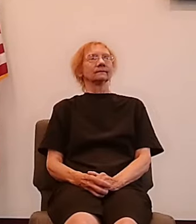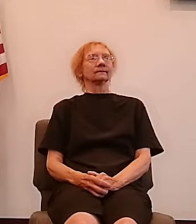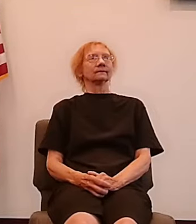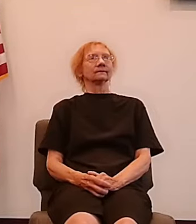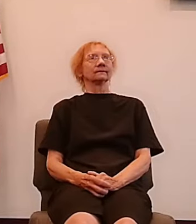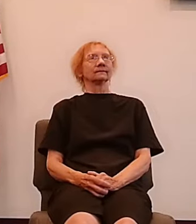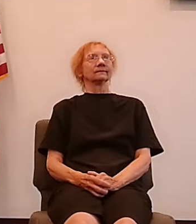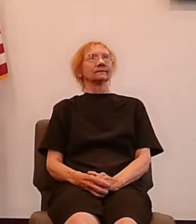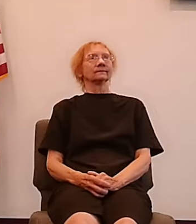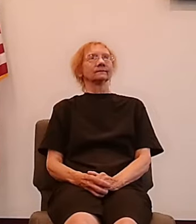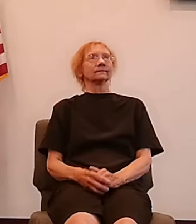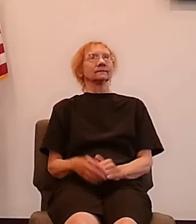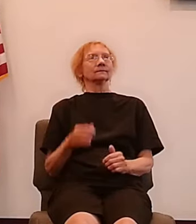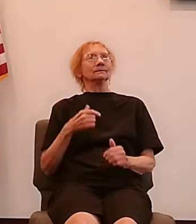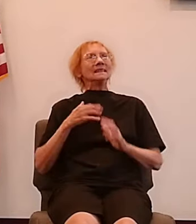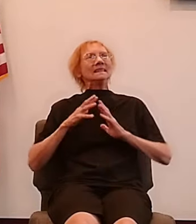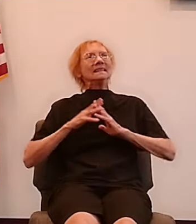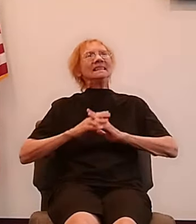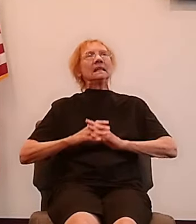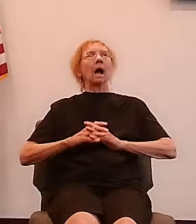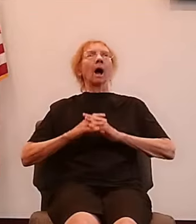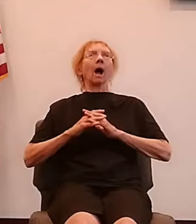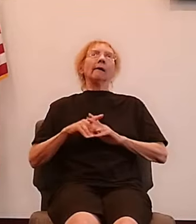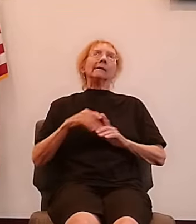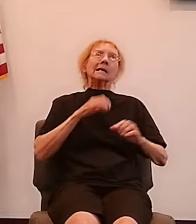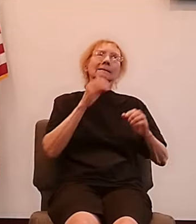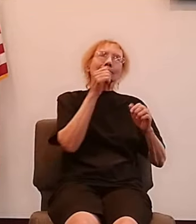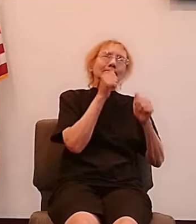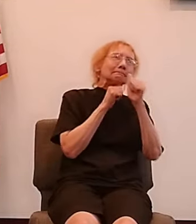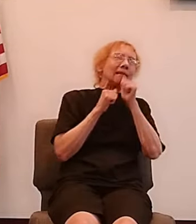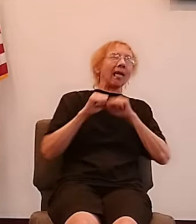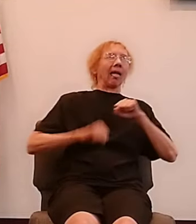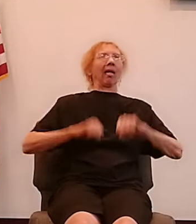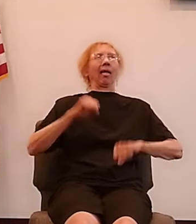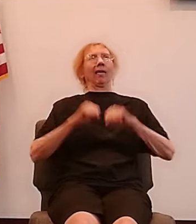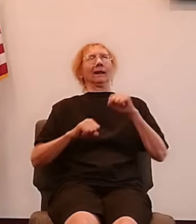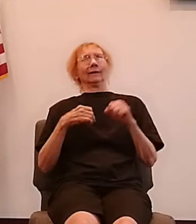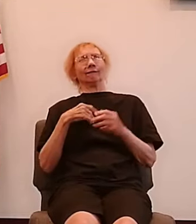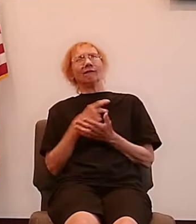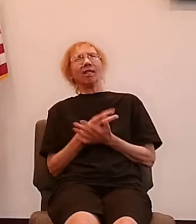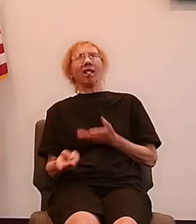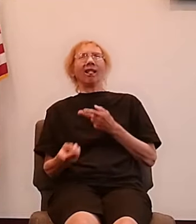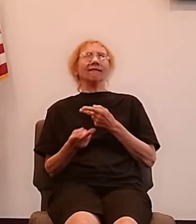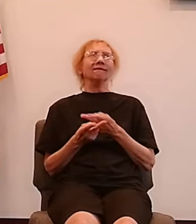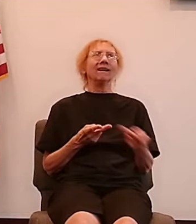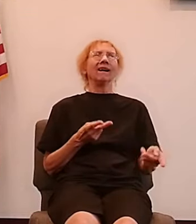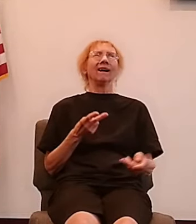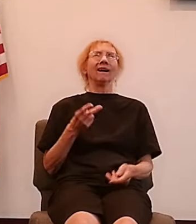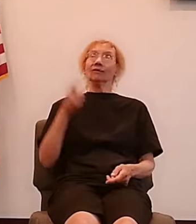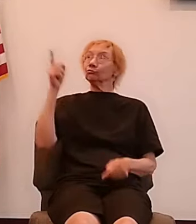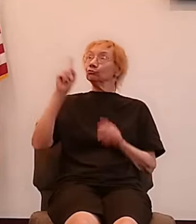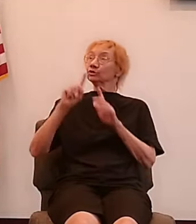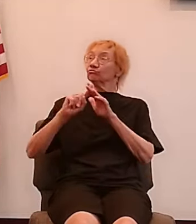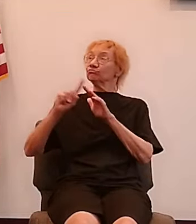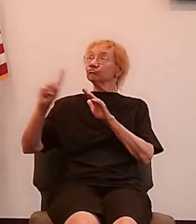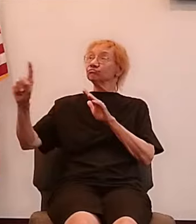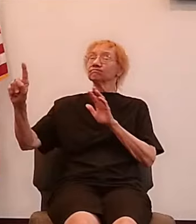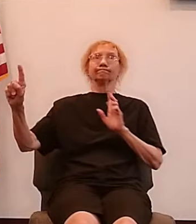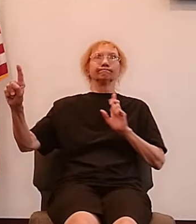In my wrestling and in my doubts, in my failure, you won't walk